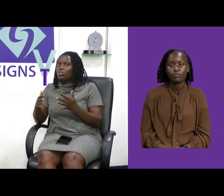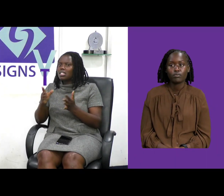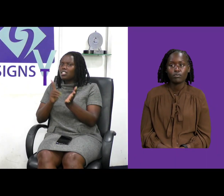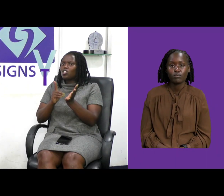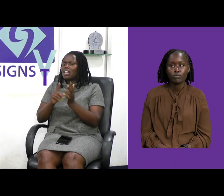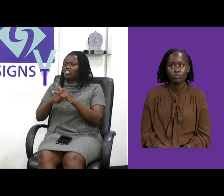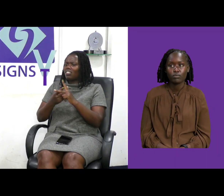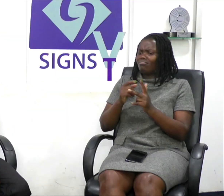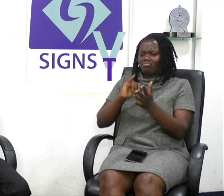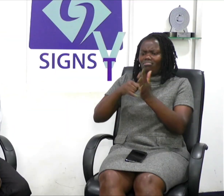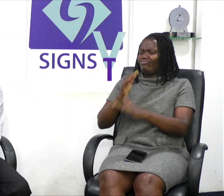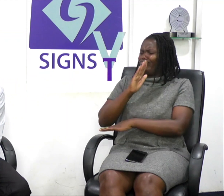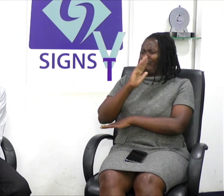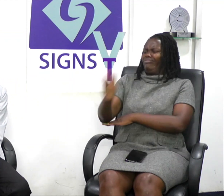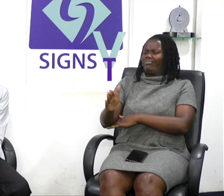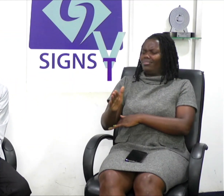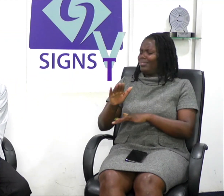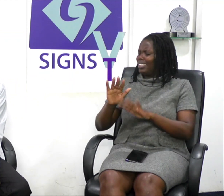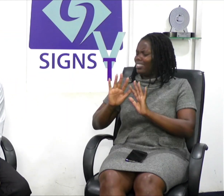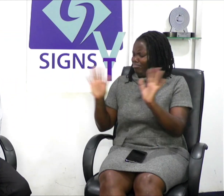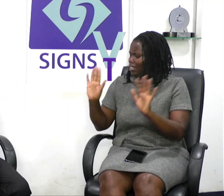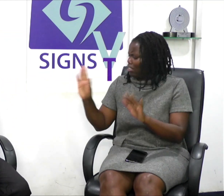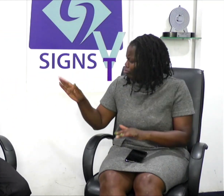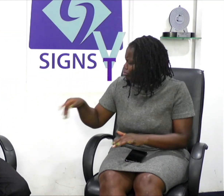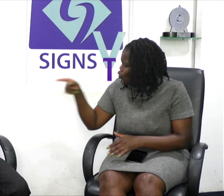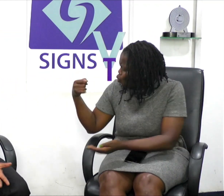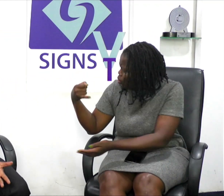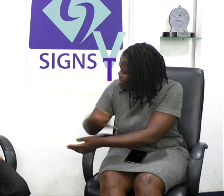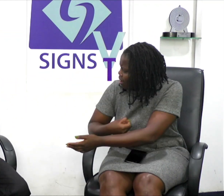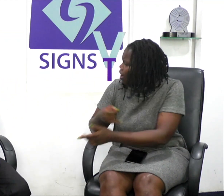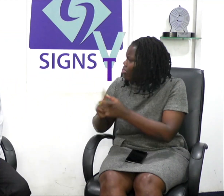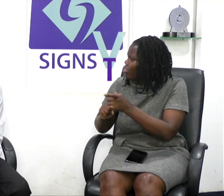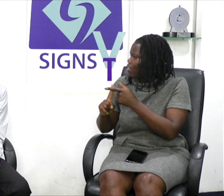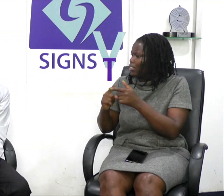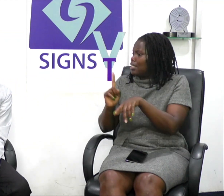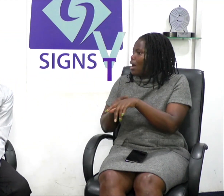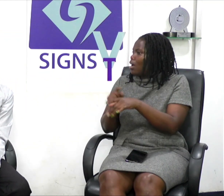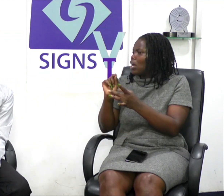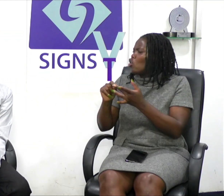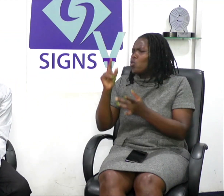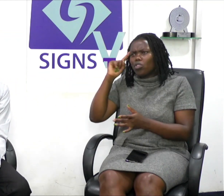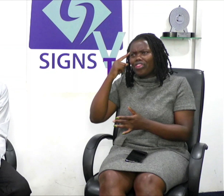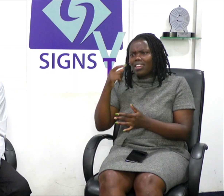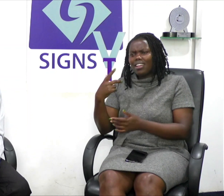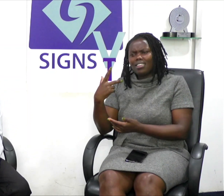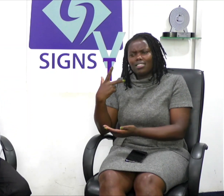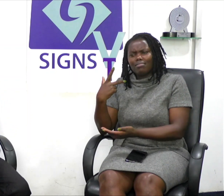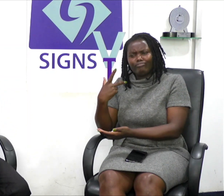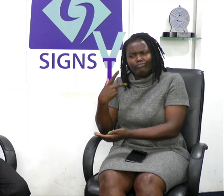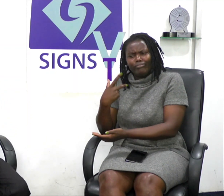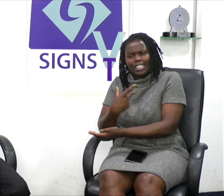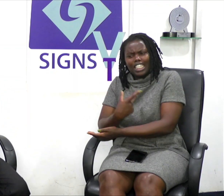And how did the doctor doctor conclude that you are using drugs? Do you think